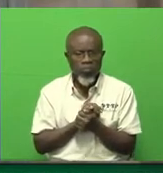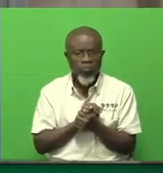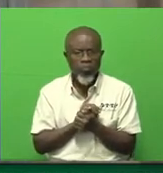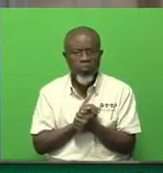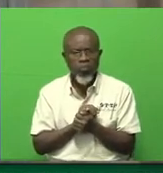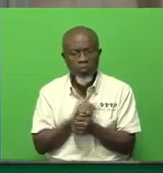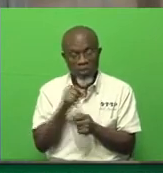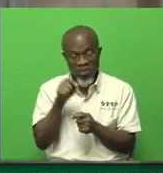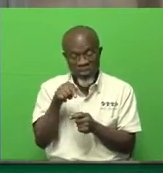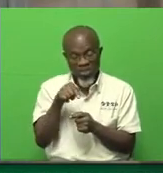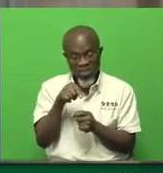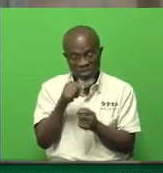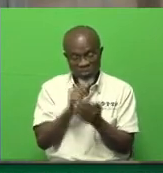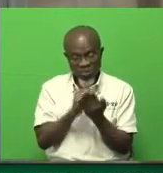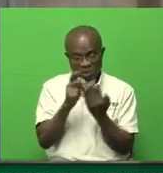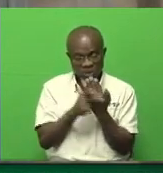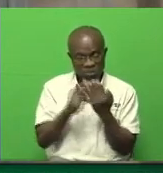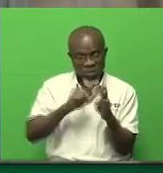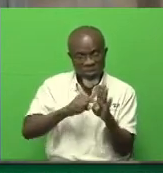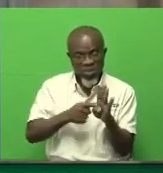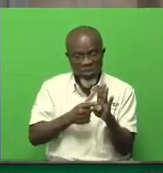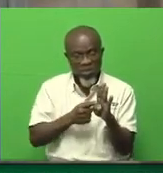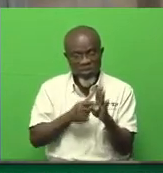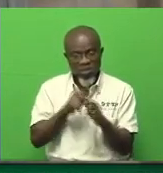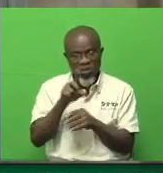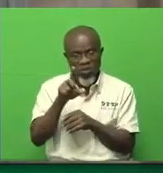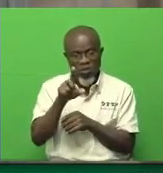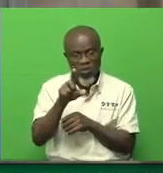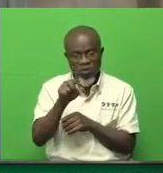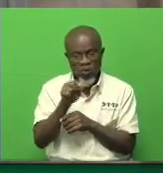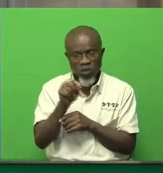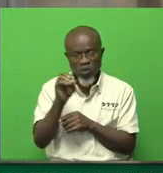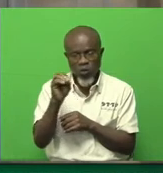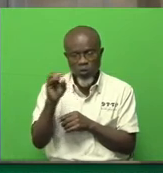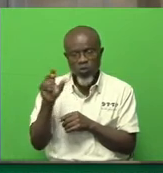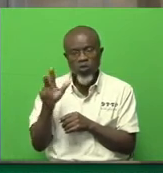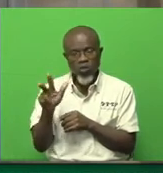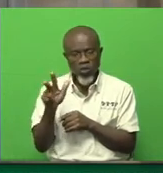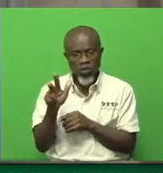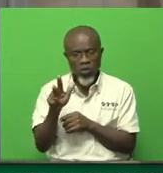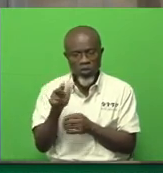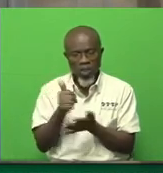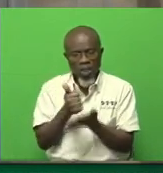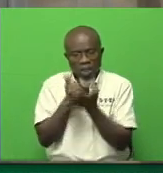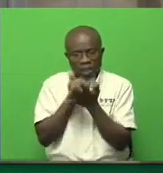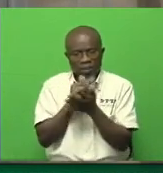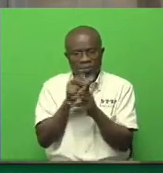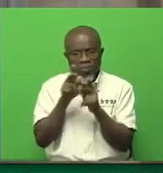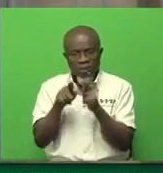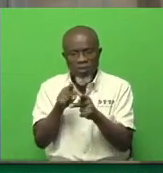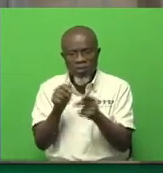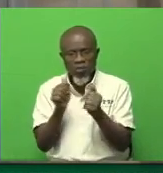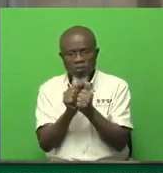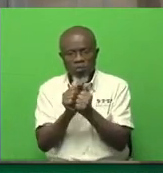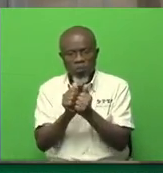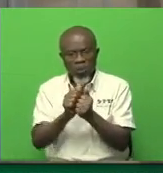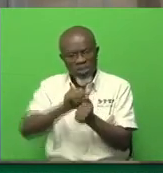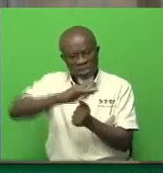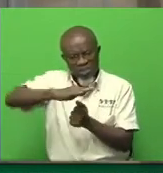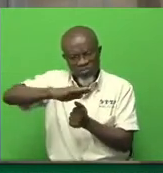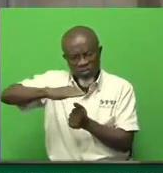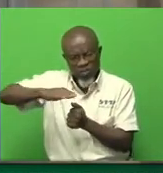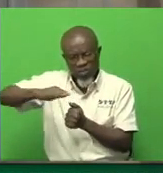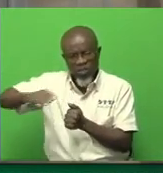introduced in 2003 to help citizens with a range of chronic diseases to get access to